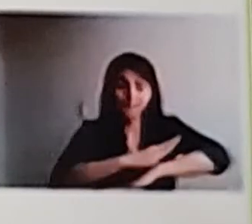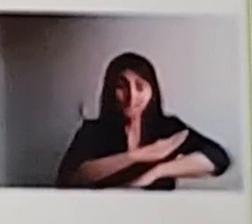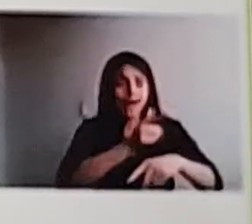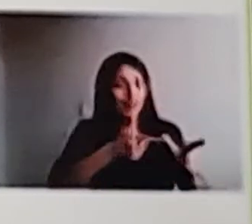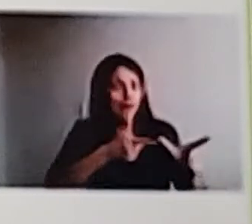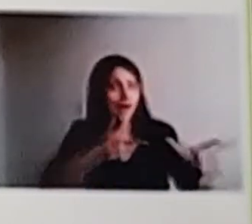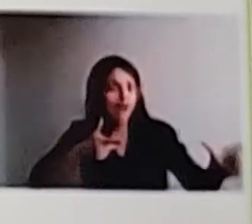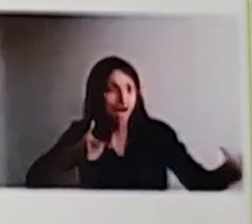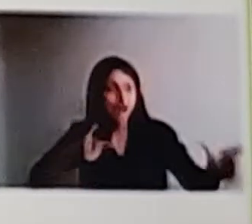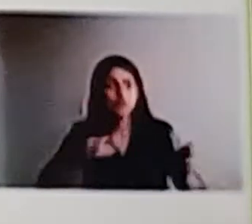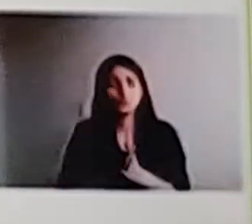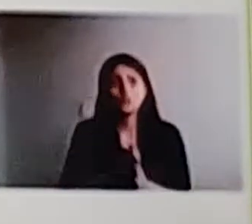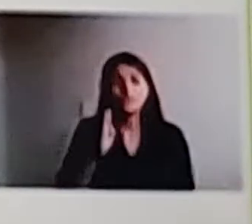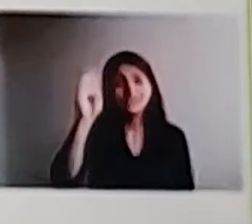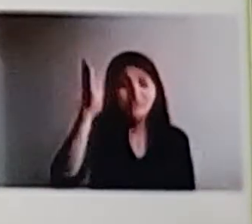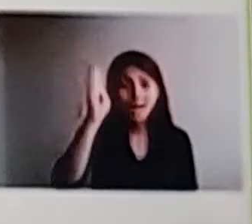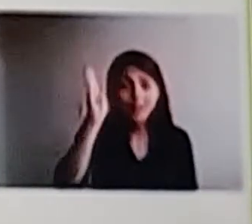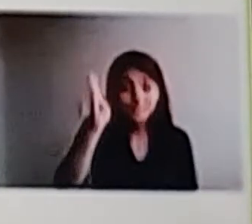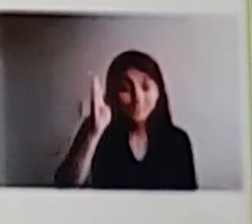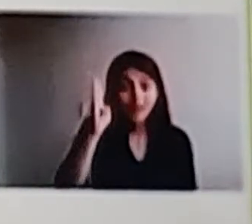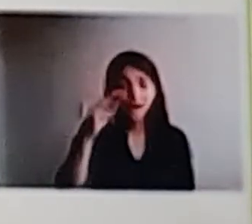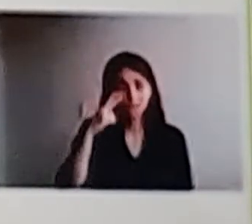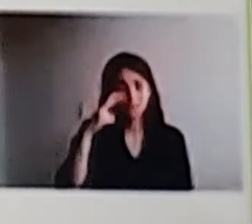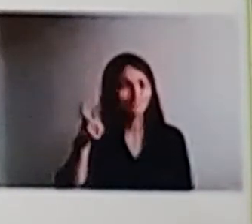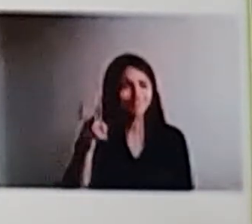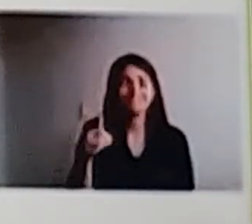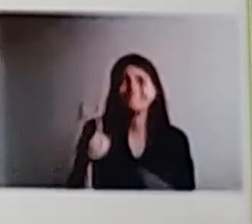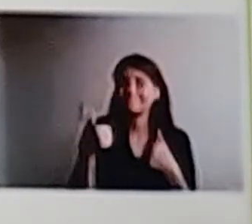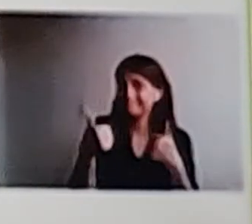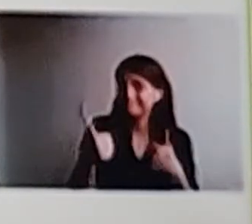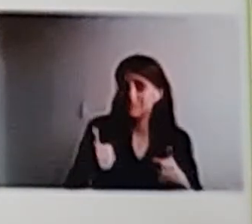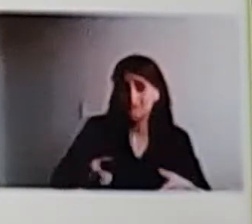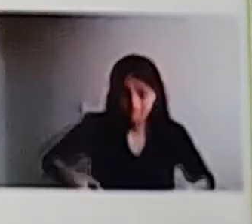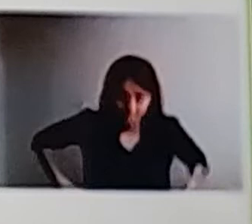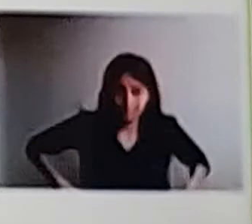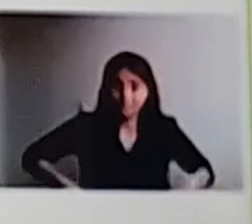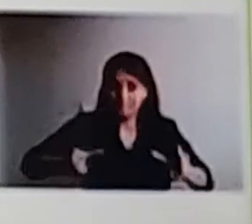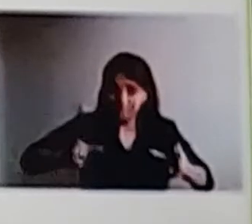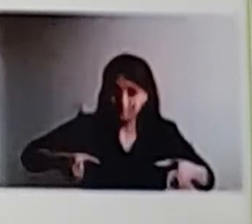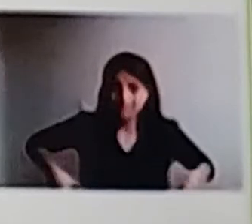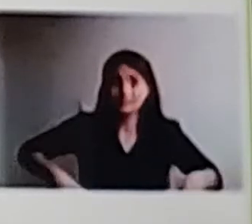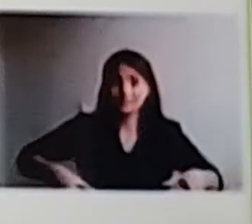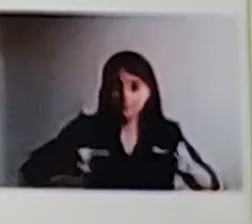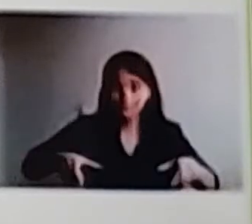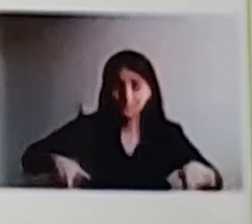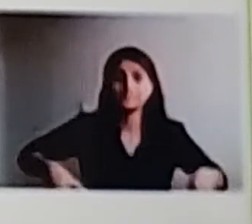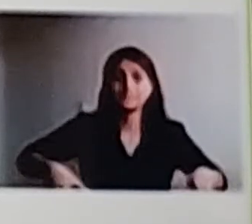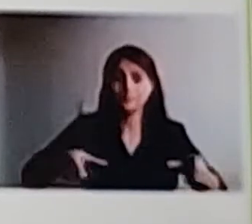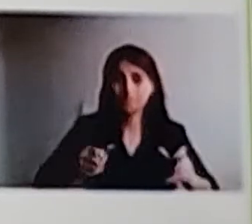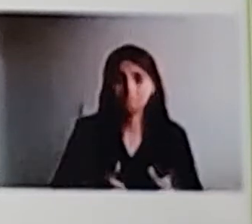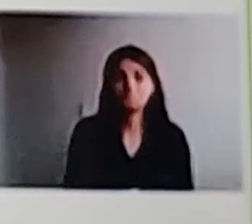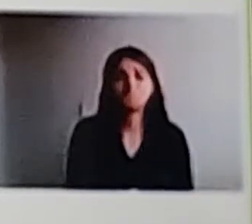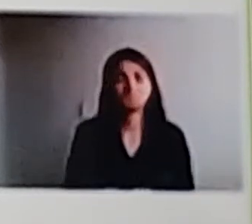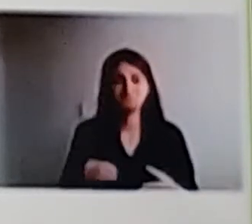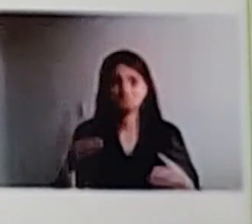sector is very accessible. The doors inside the building is also accessible for